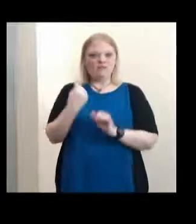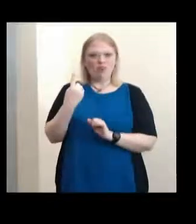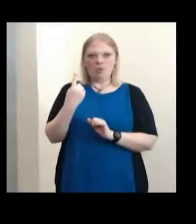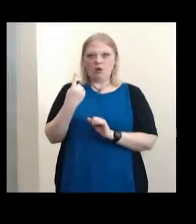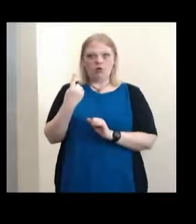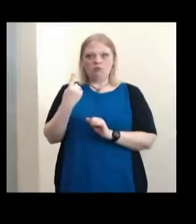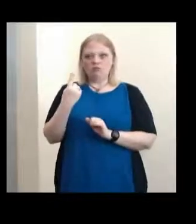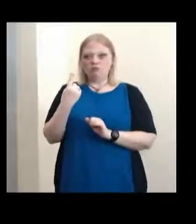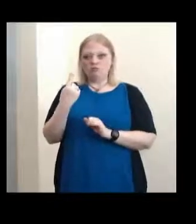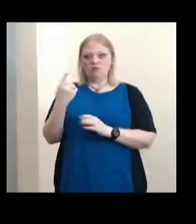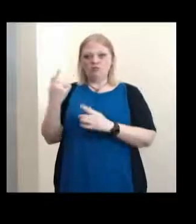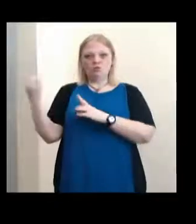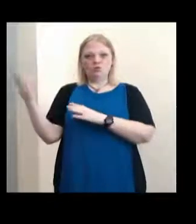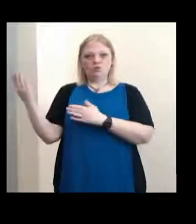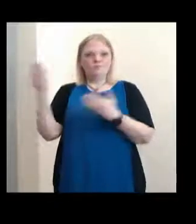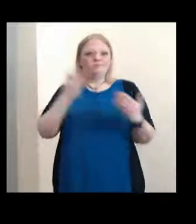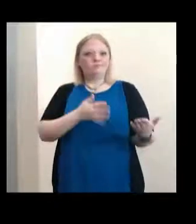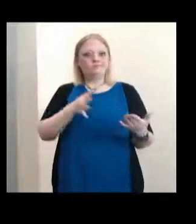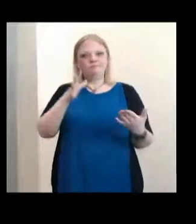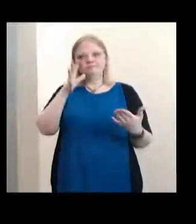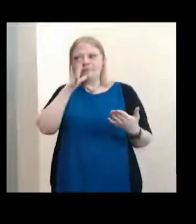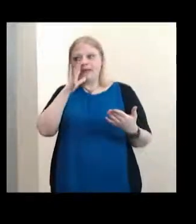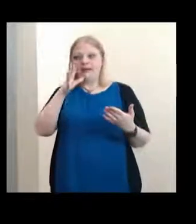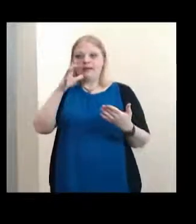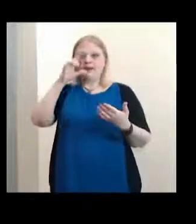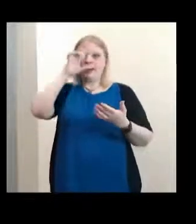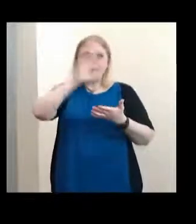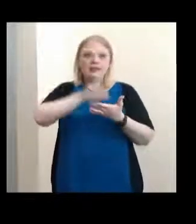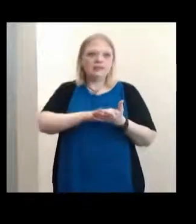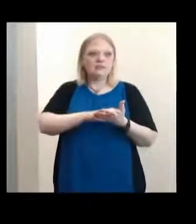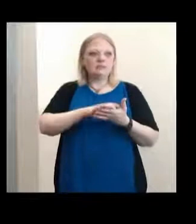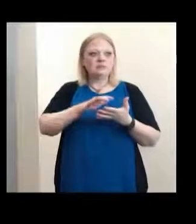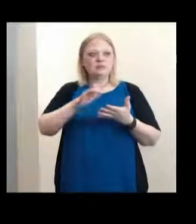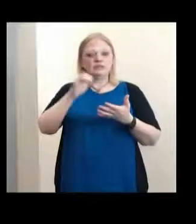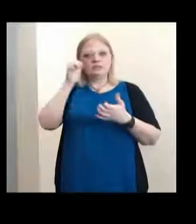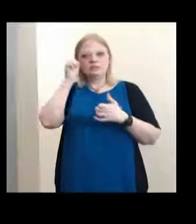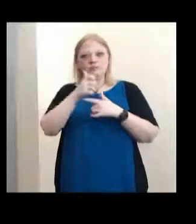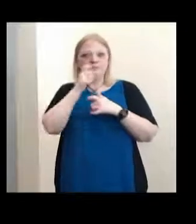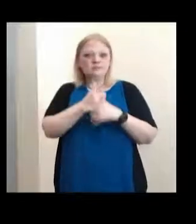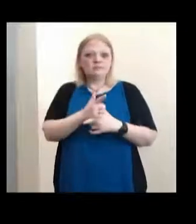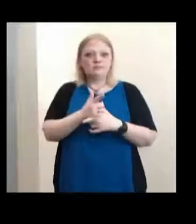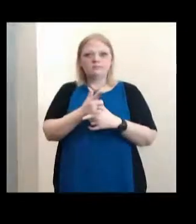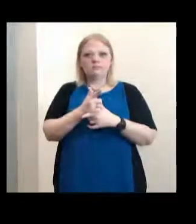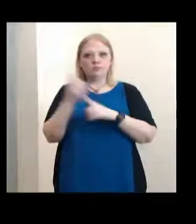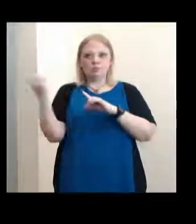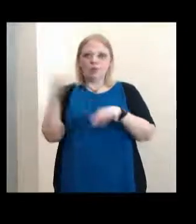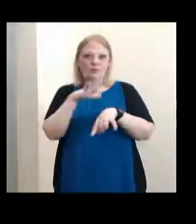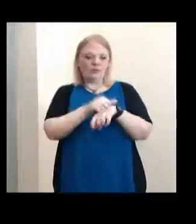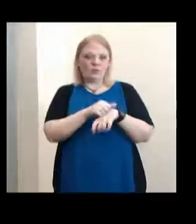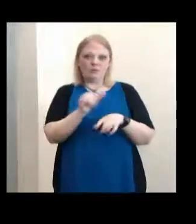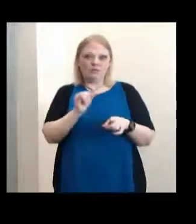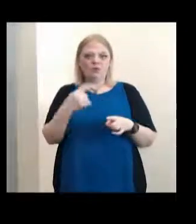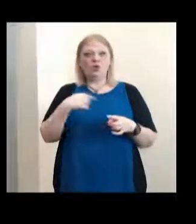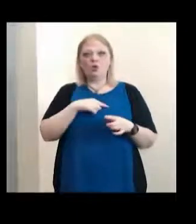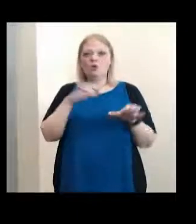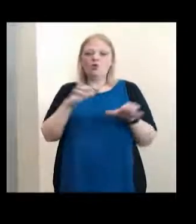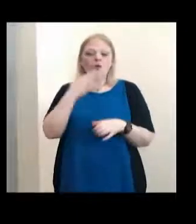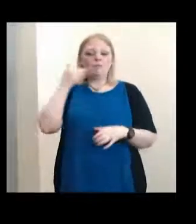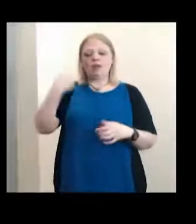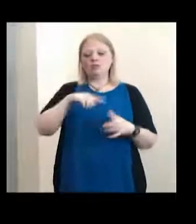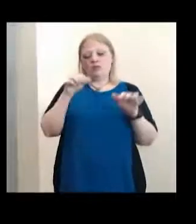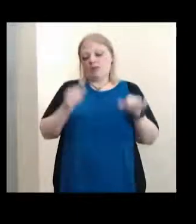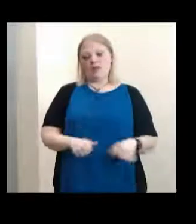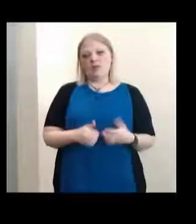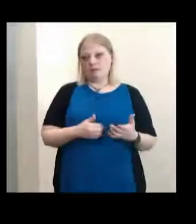to bring their mom and their husband or their siblings to the visits. We're doing the best that we